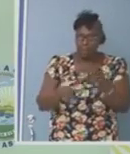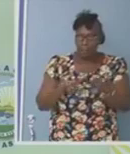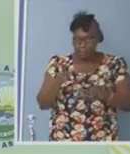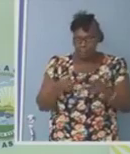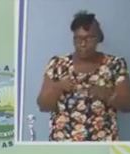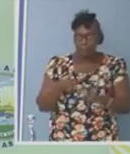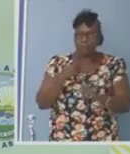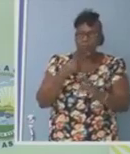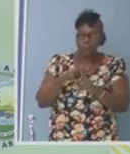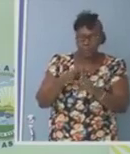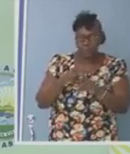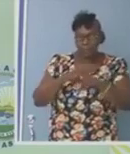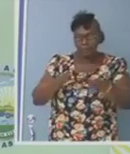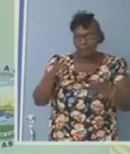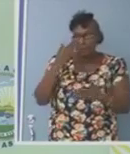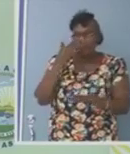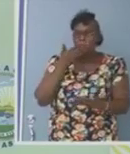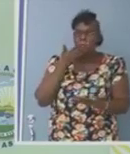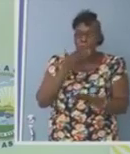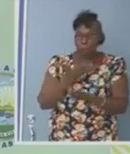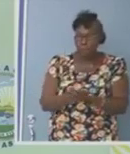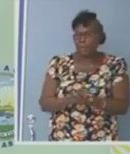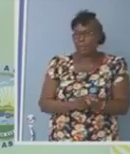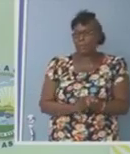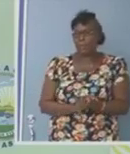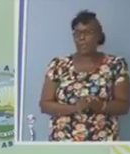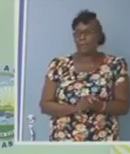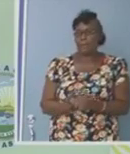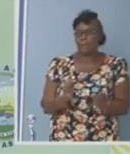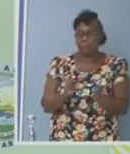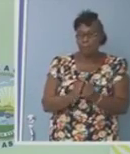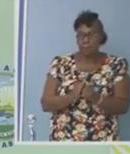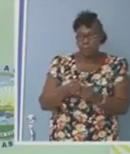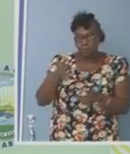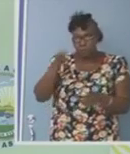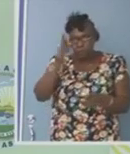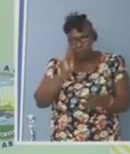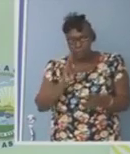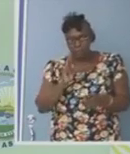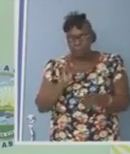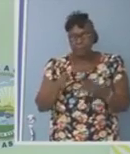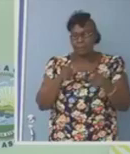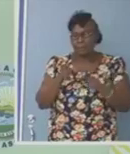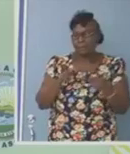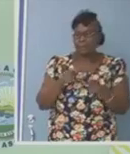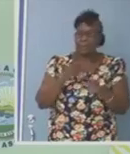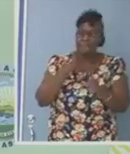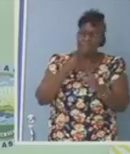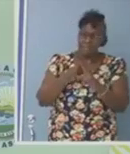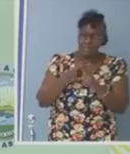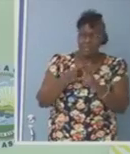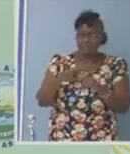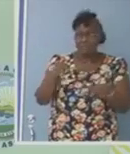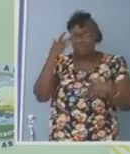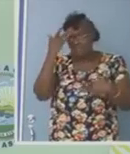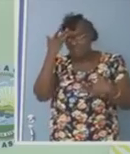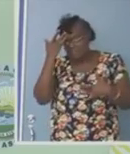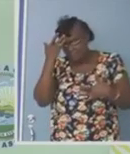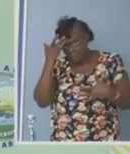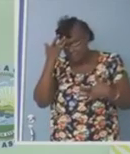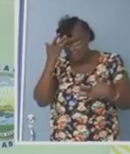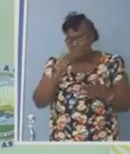positive but well. With respect to the positive and ill cases, if the person